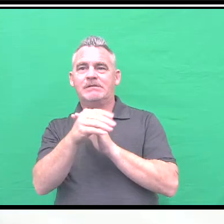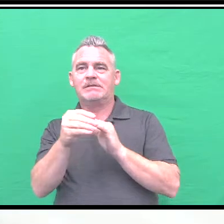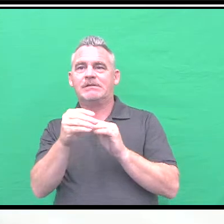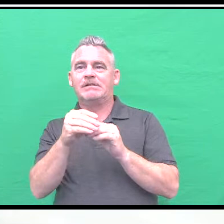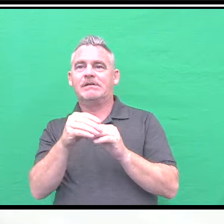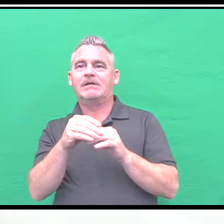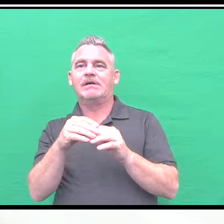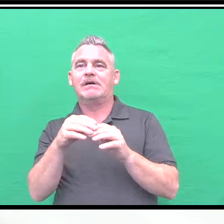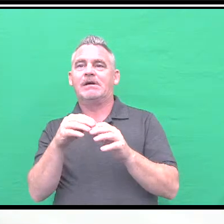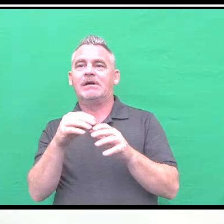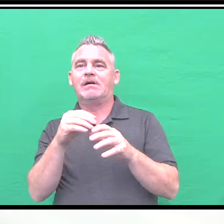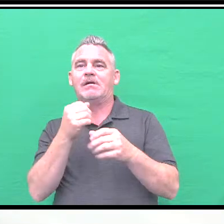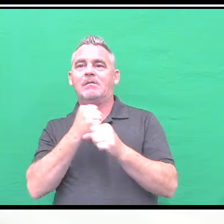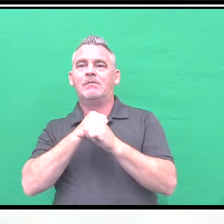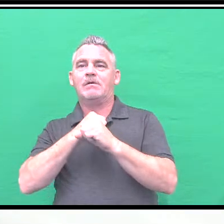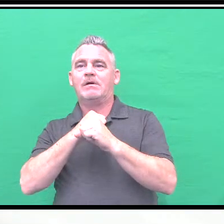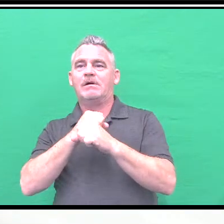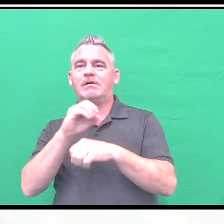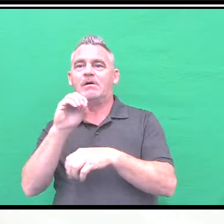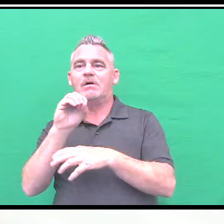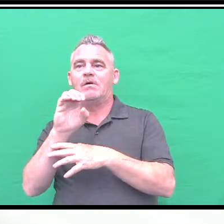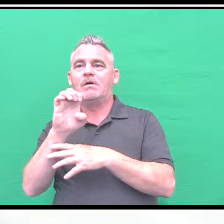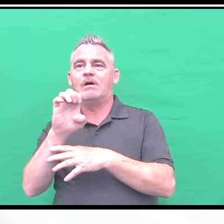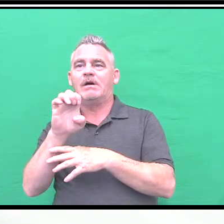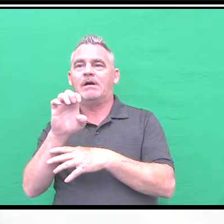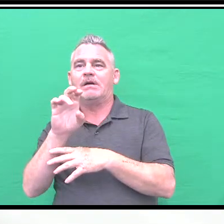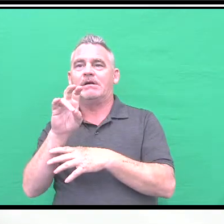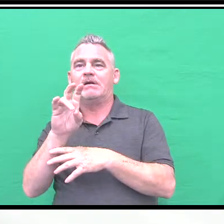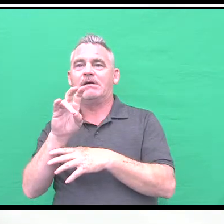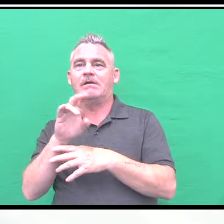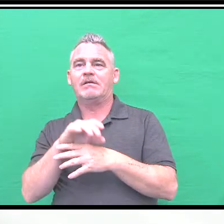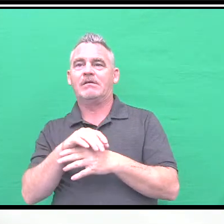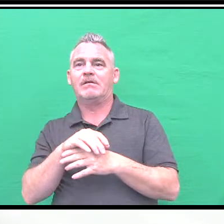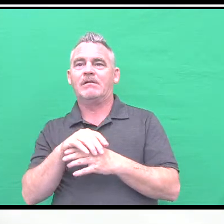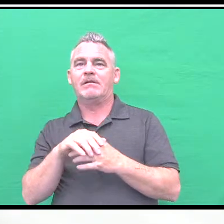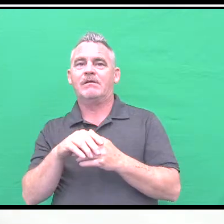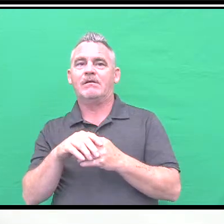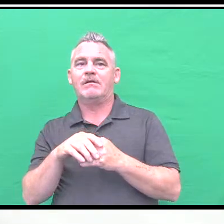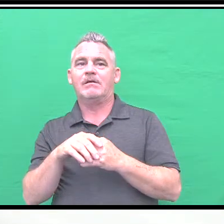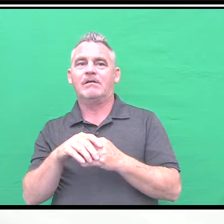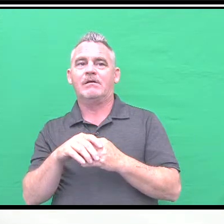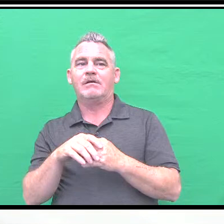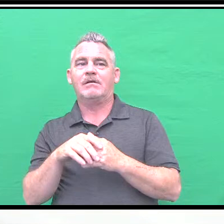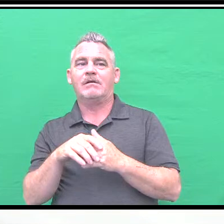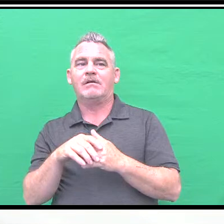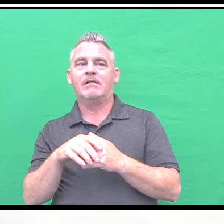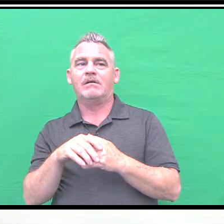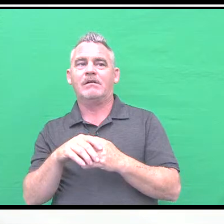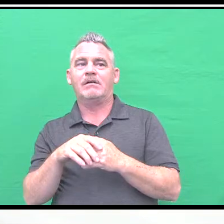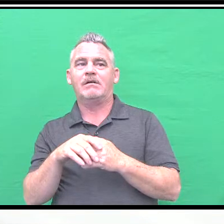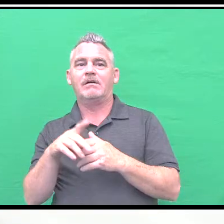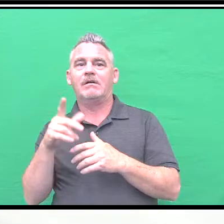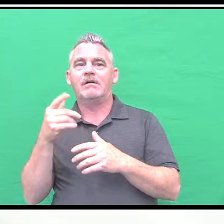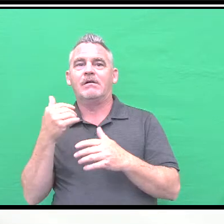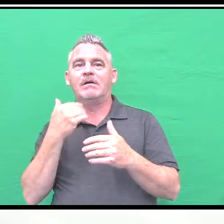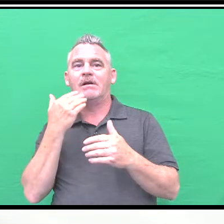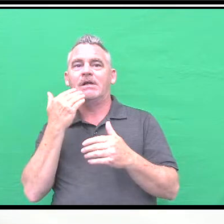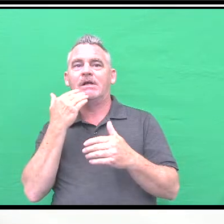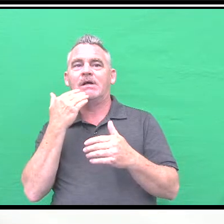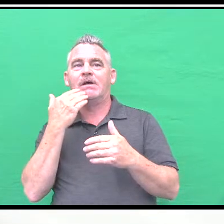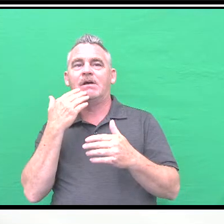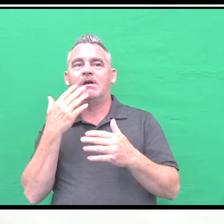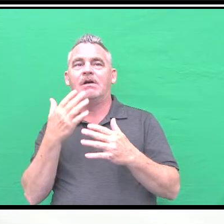protection, OE7, and I believe Dr. Signore is going to address this. Yes, thank you, Mr. Girardi. It's